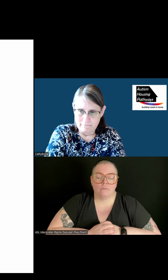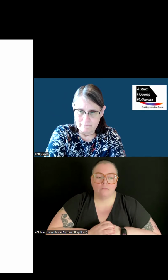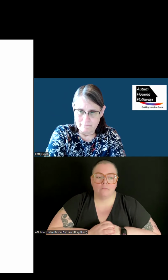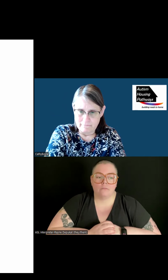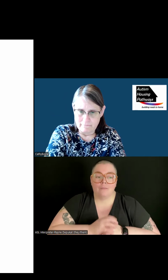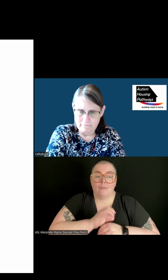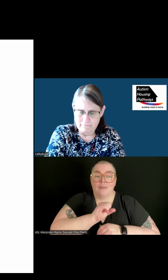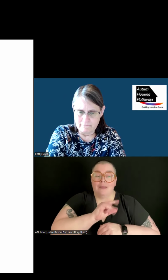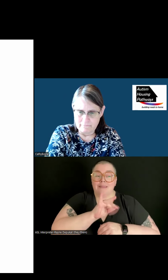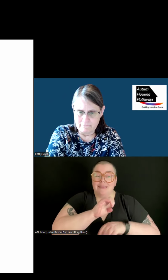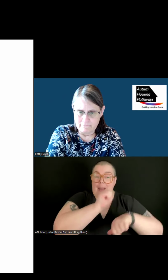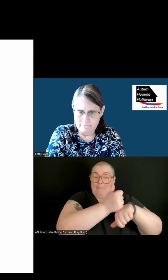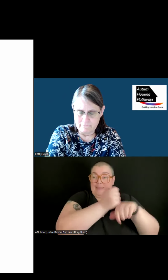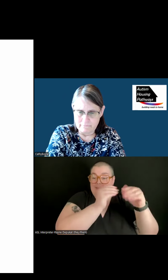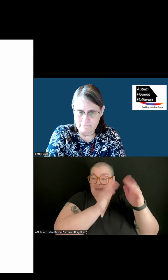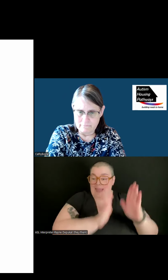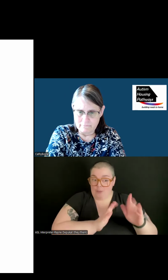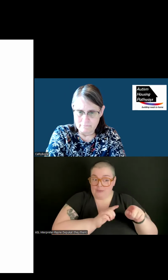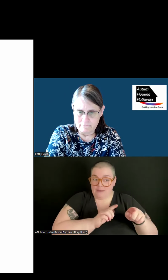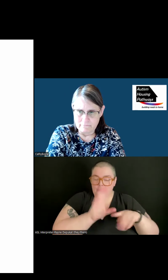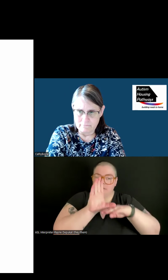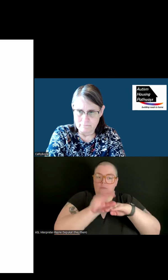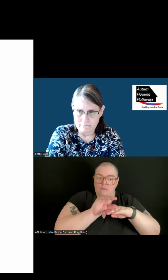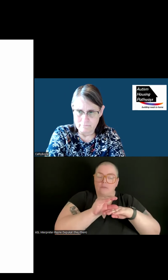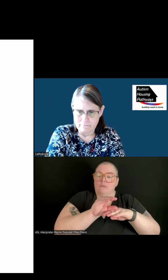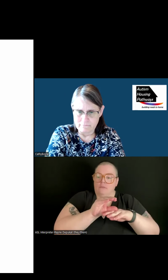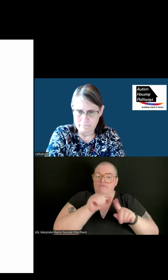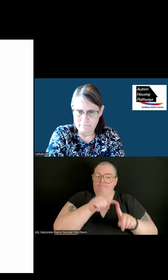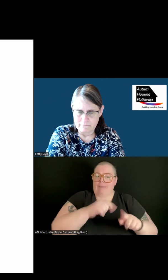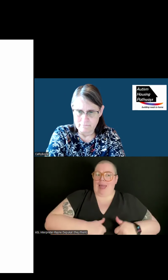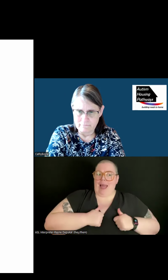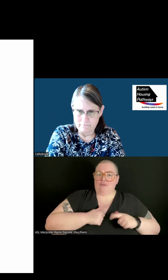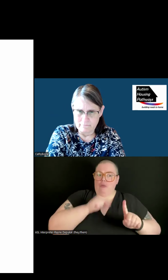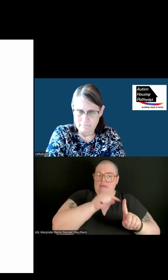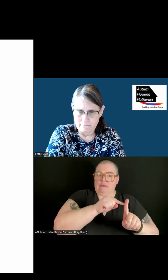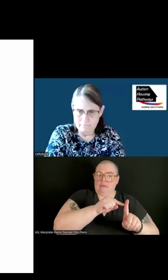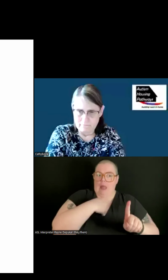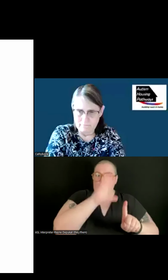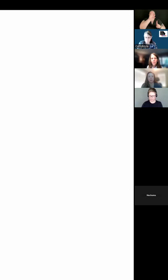With site-based housing, a subsidy is attached to an address.